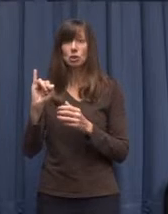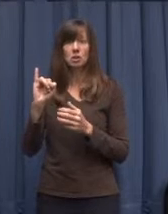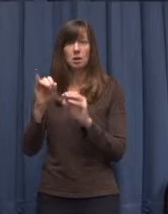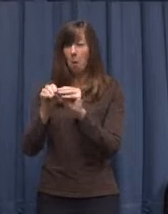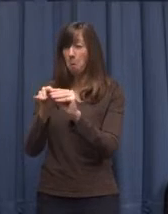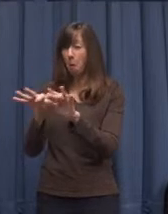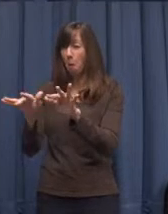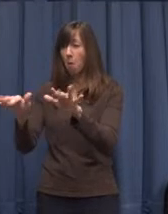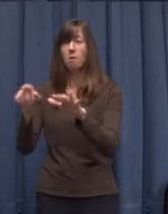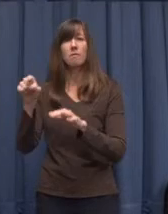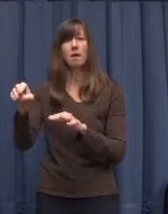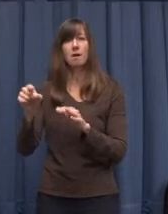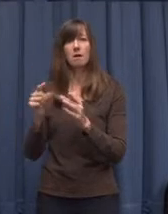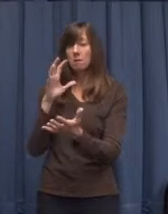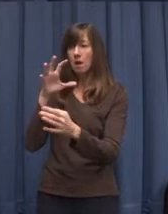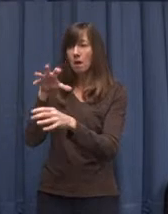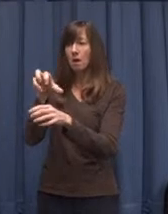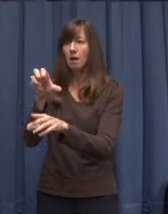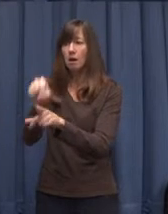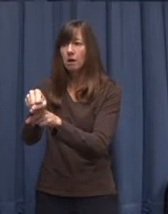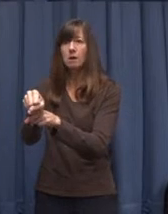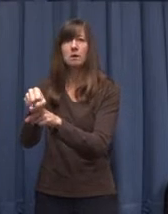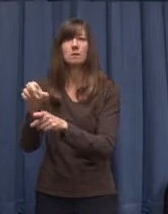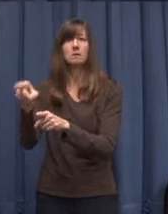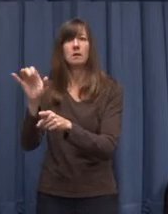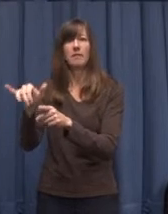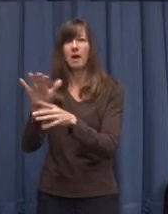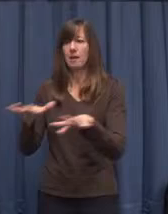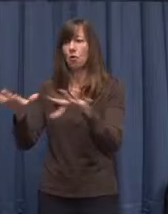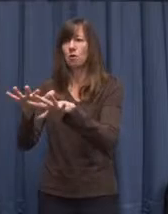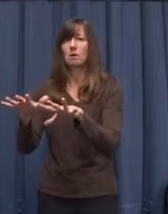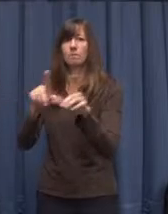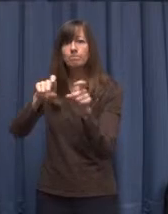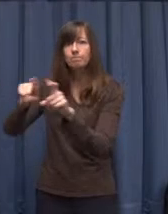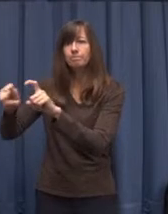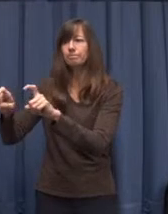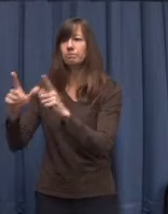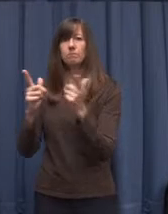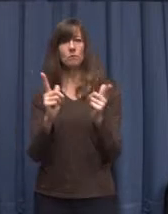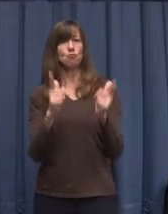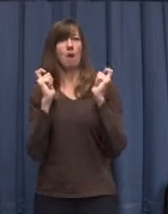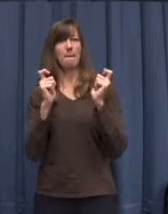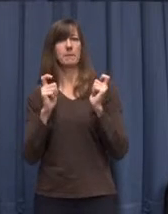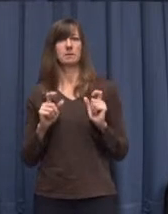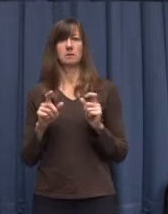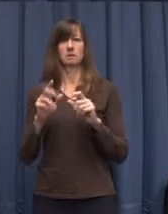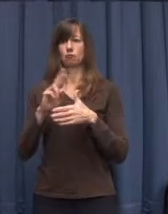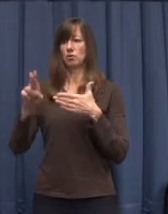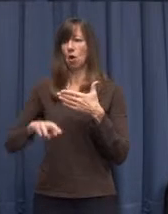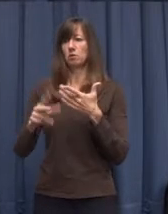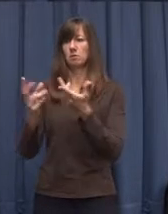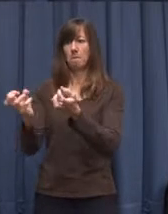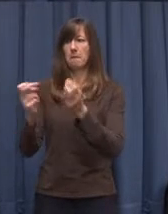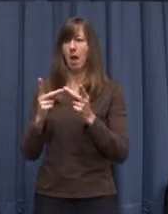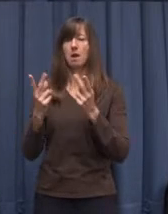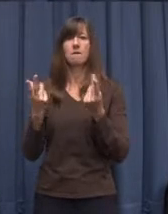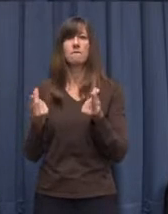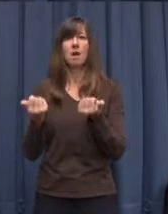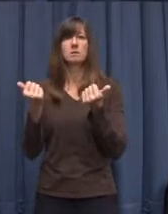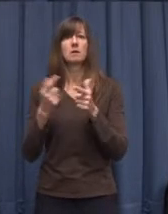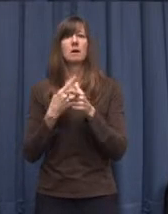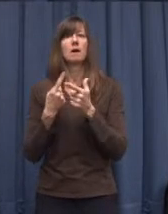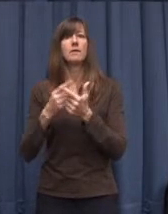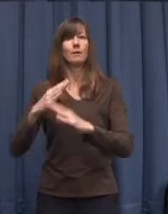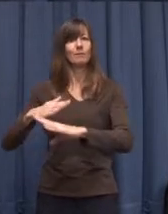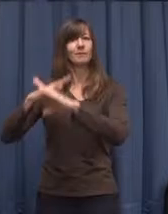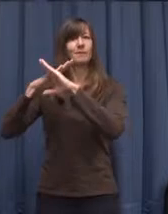rapid testing capability to do that actually benefits all of us, because we can keep COVID from going back to a community spread